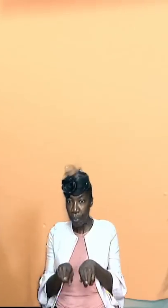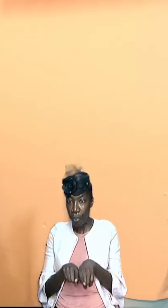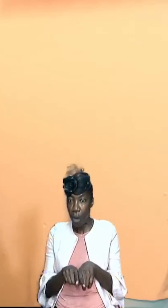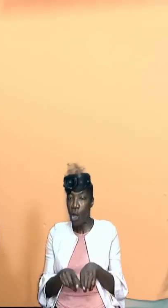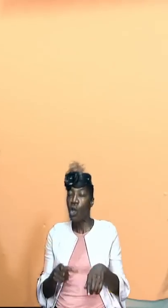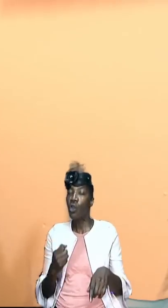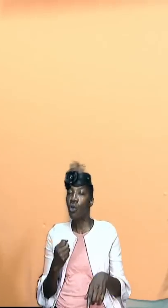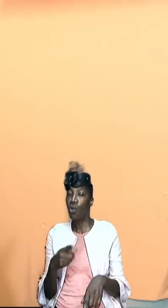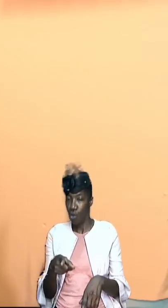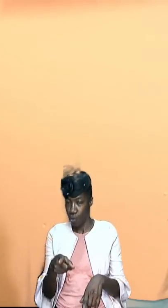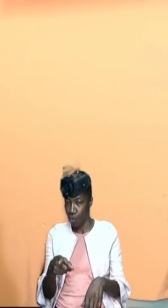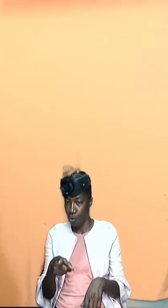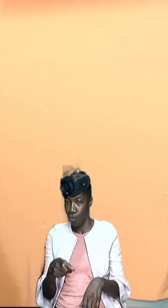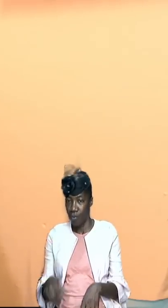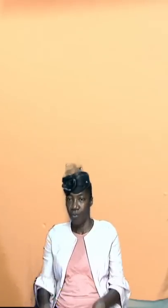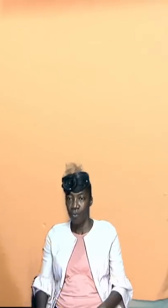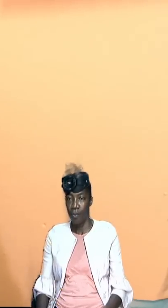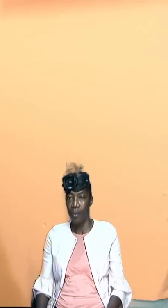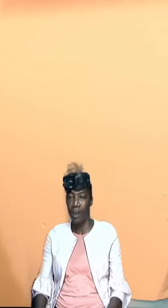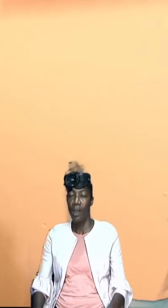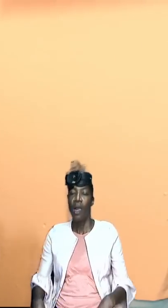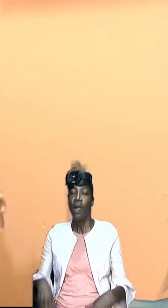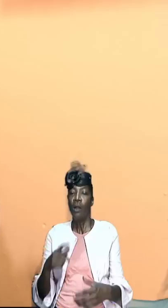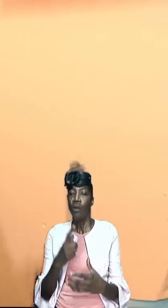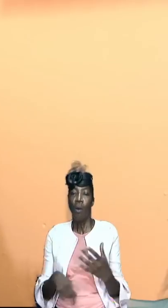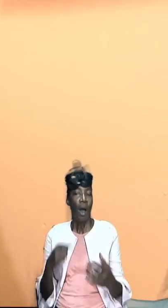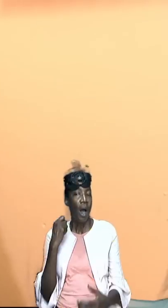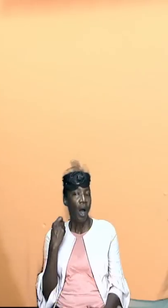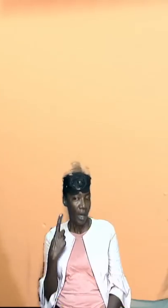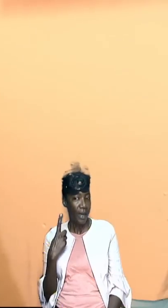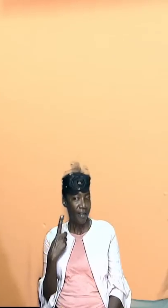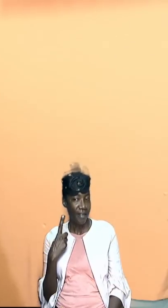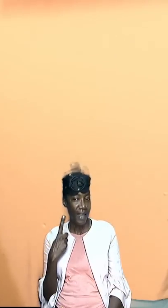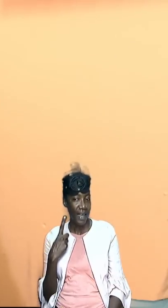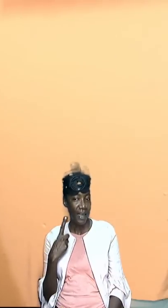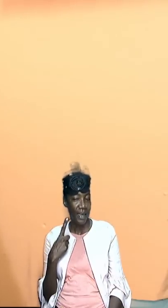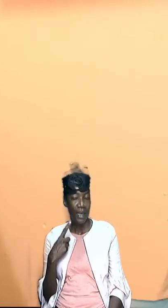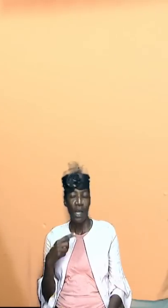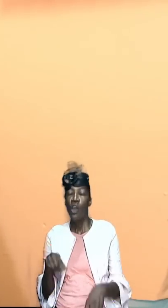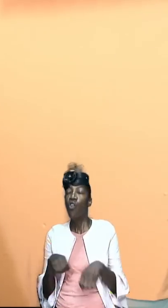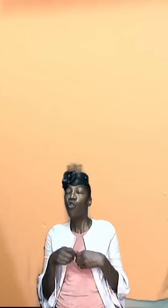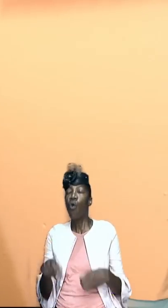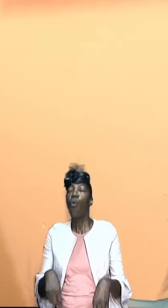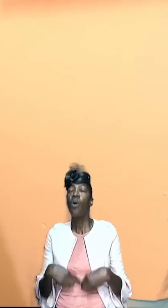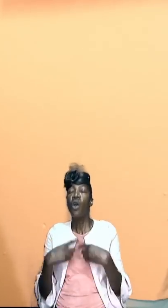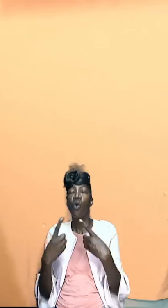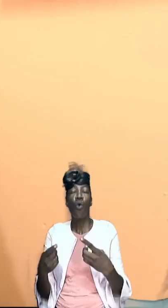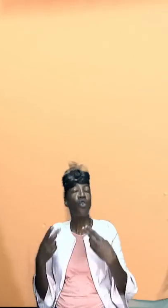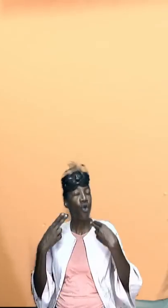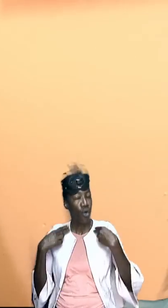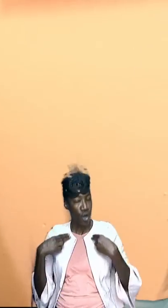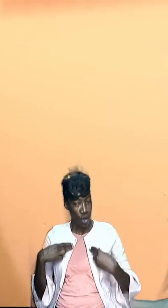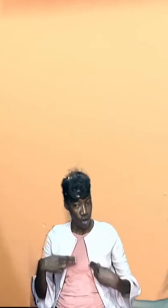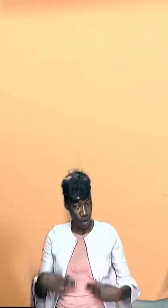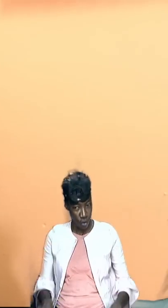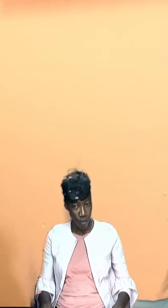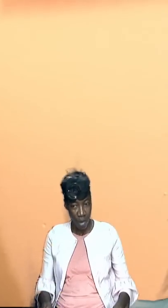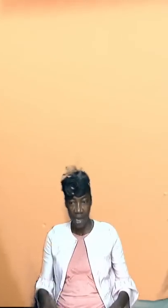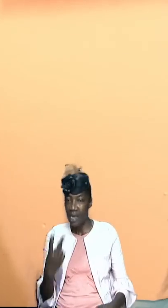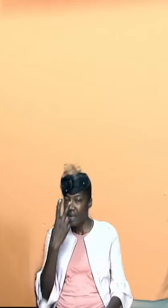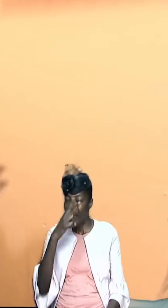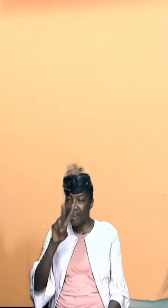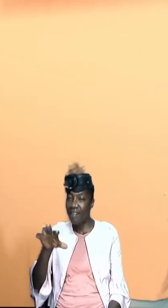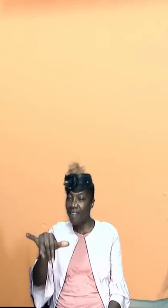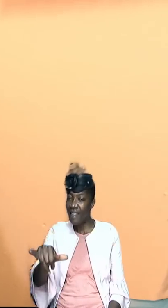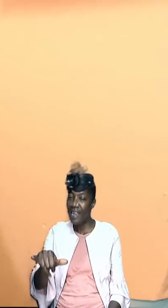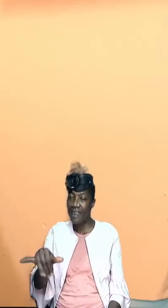least get the grasp of what it is that I'm trying to say, so that as we apply it to humankind, we will see that it is